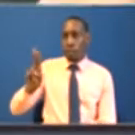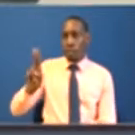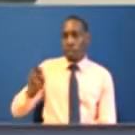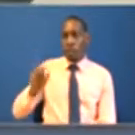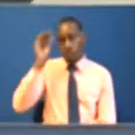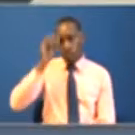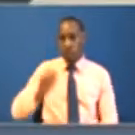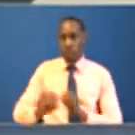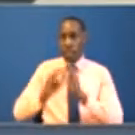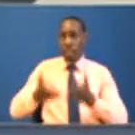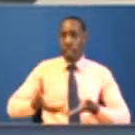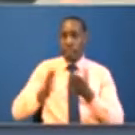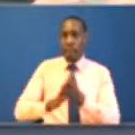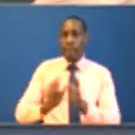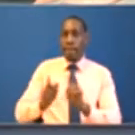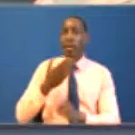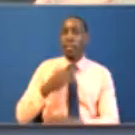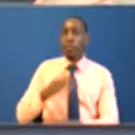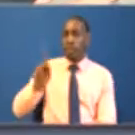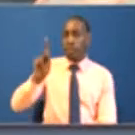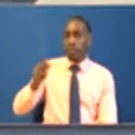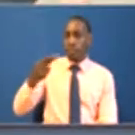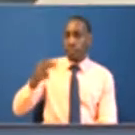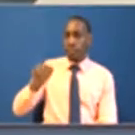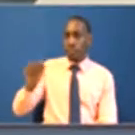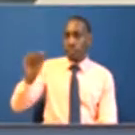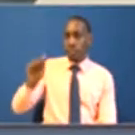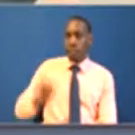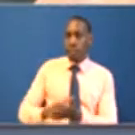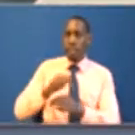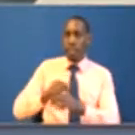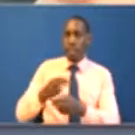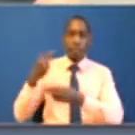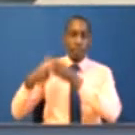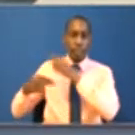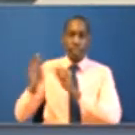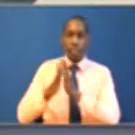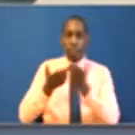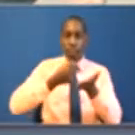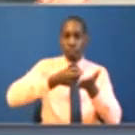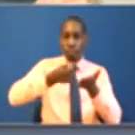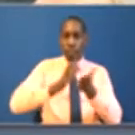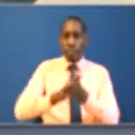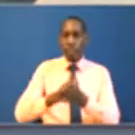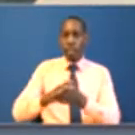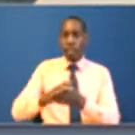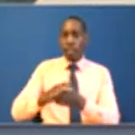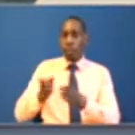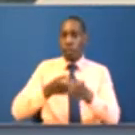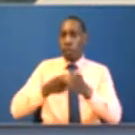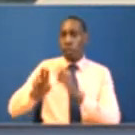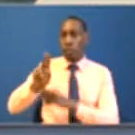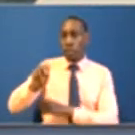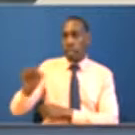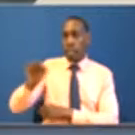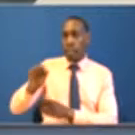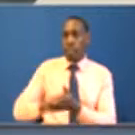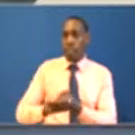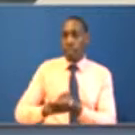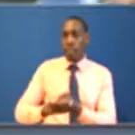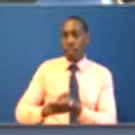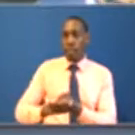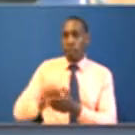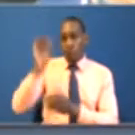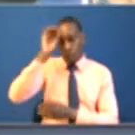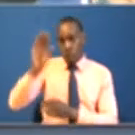shortly let me hear first from you philip kisia when the history books are written of the tenure of the nms what will they say about nms in your